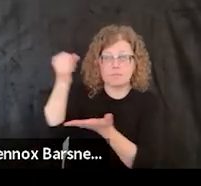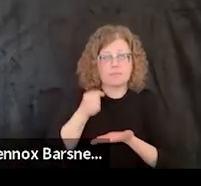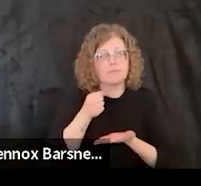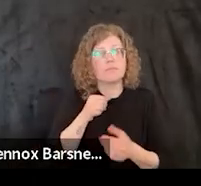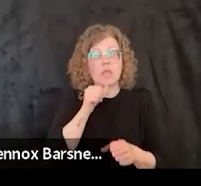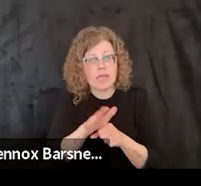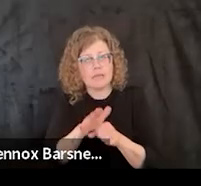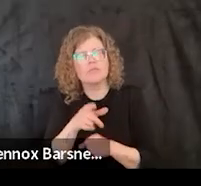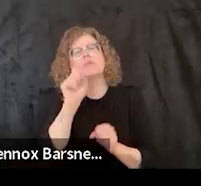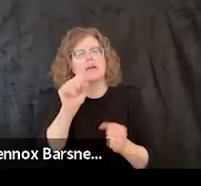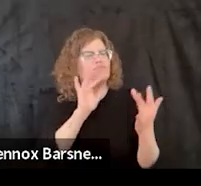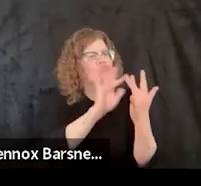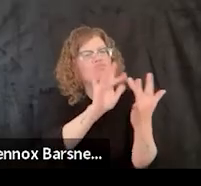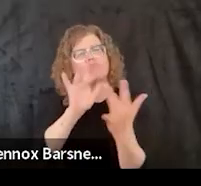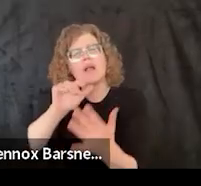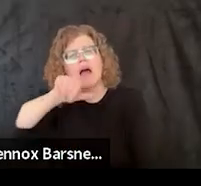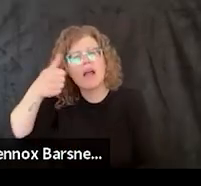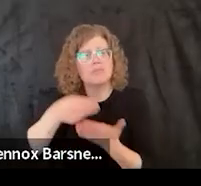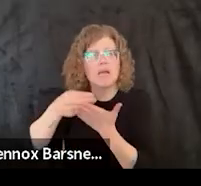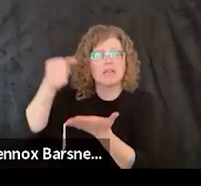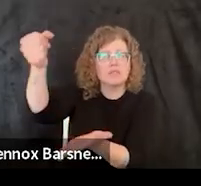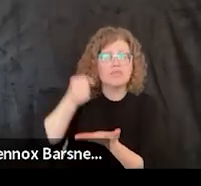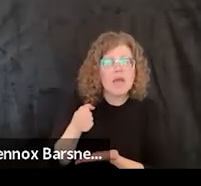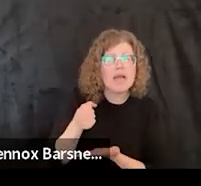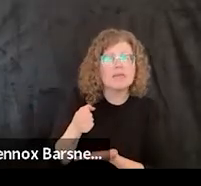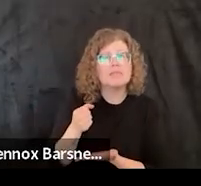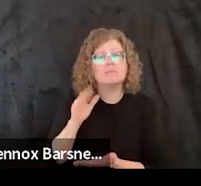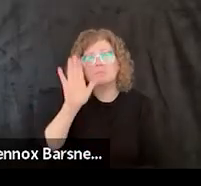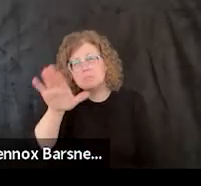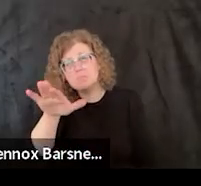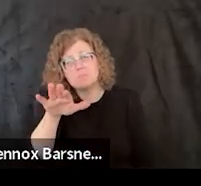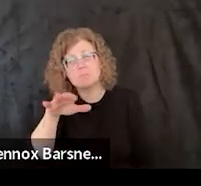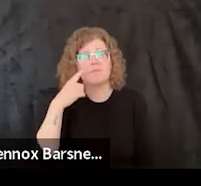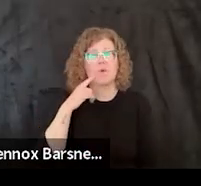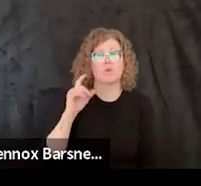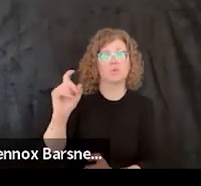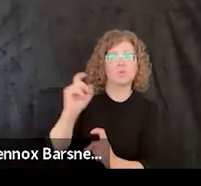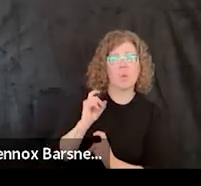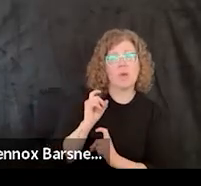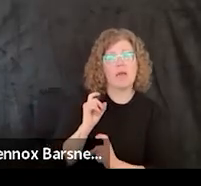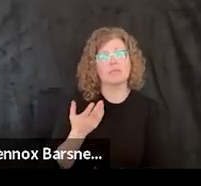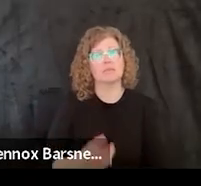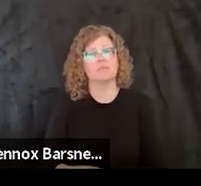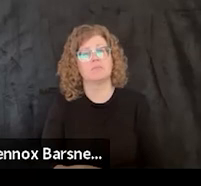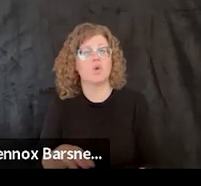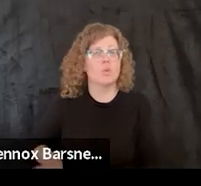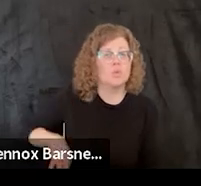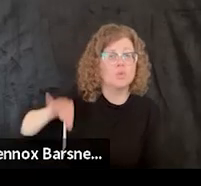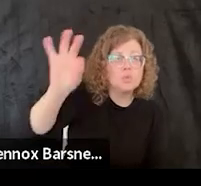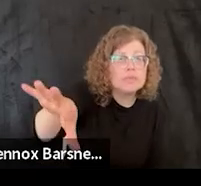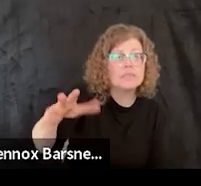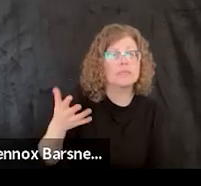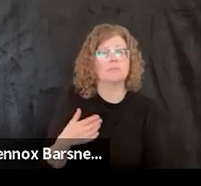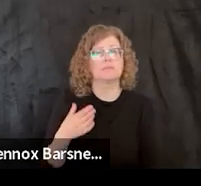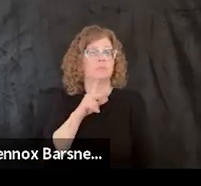include other grants, sponsorships, donations, in-kind support, personal contributions,